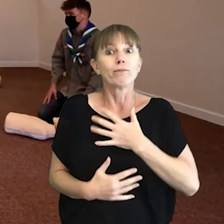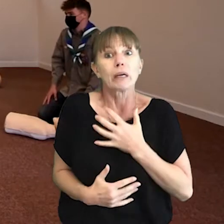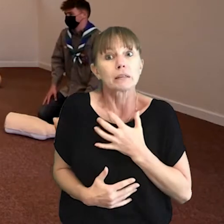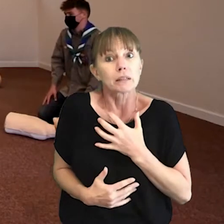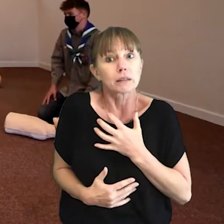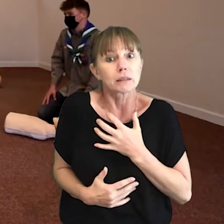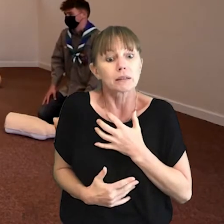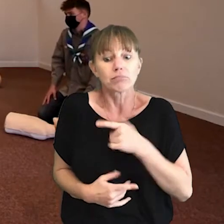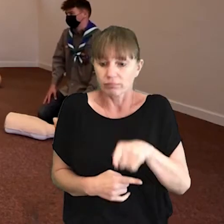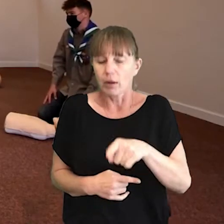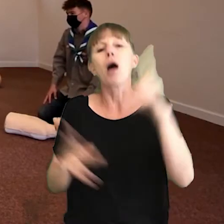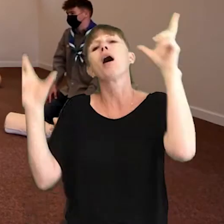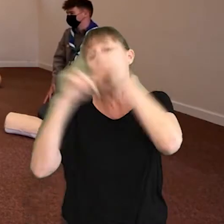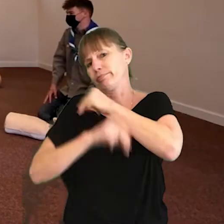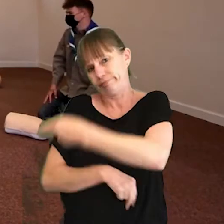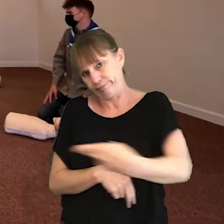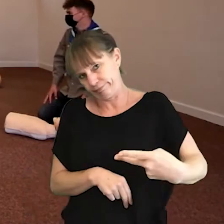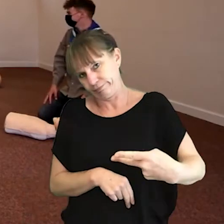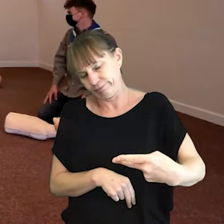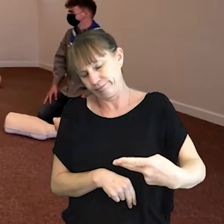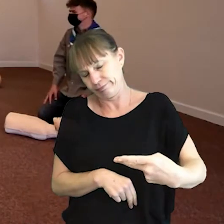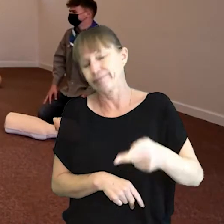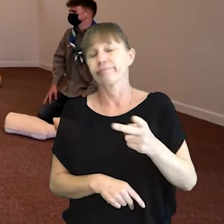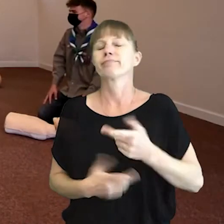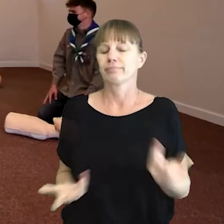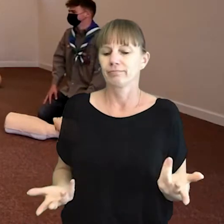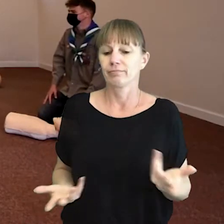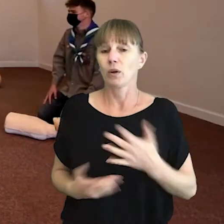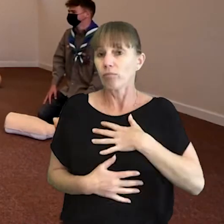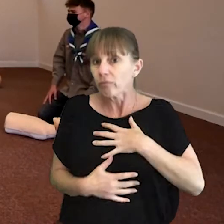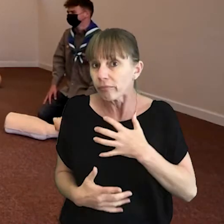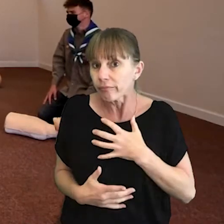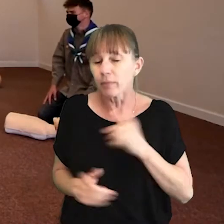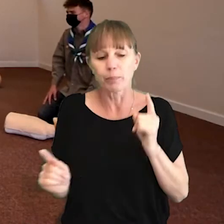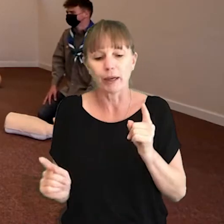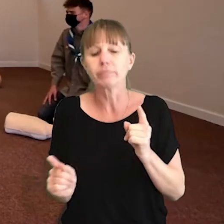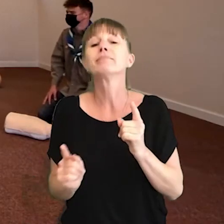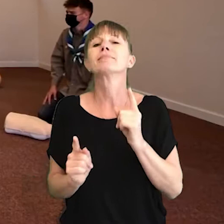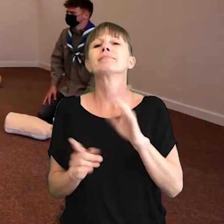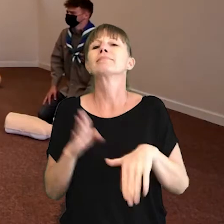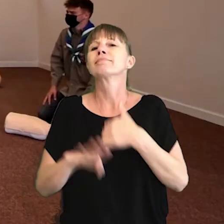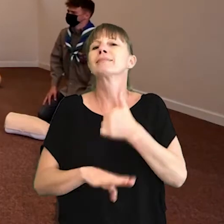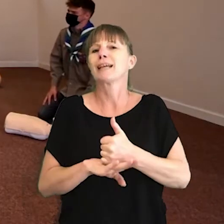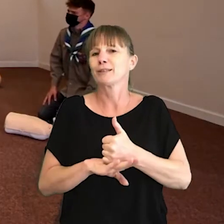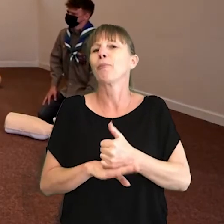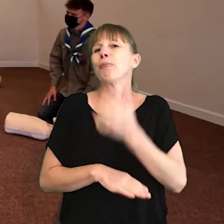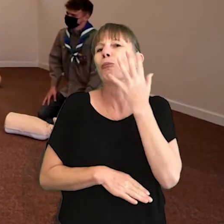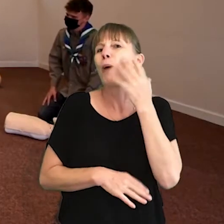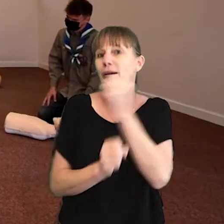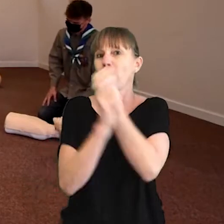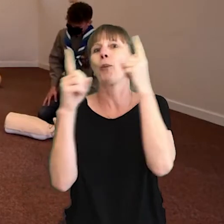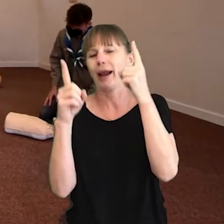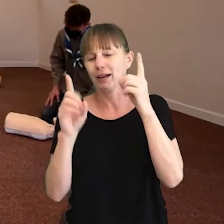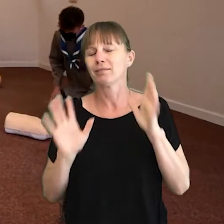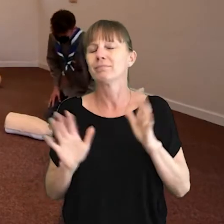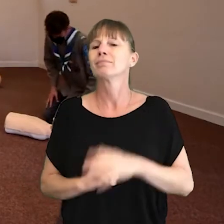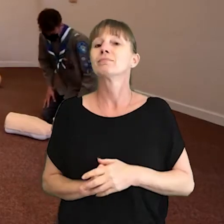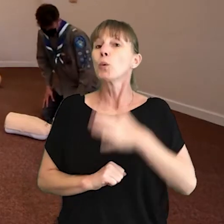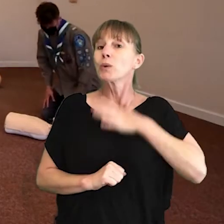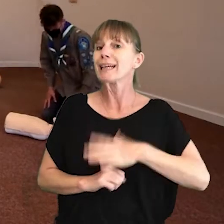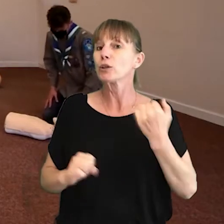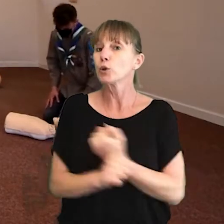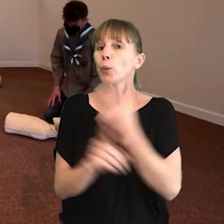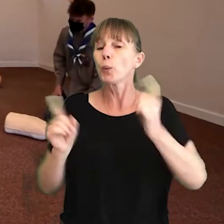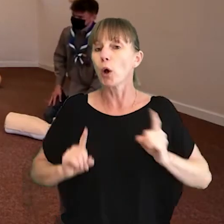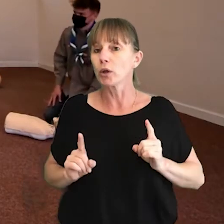Okay, so they're unconscious, Oh, right. so they might be frightened, but we'll establish that when they come around. What do we need to do with